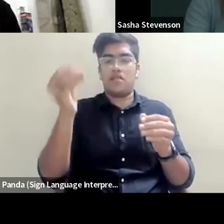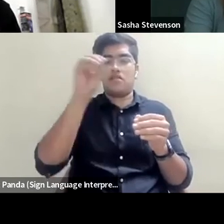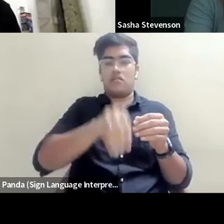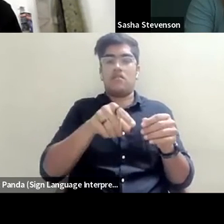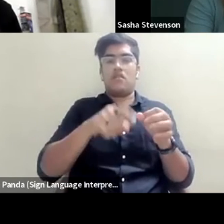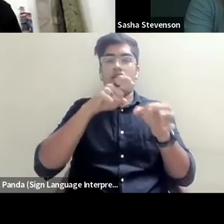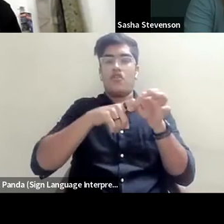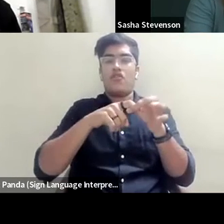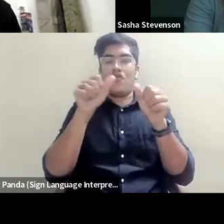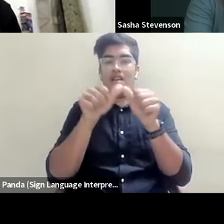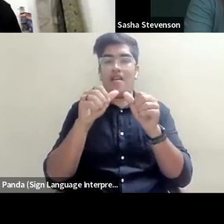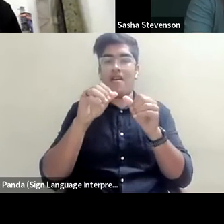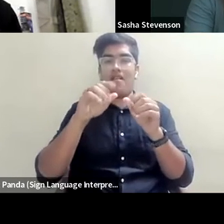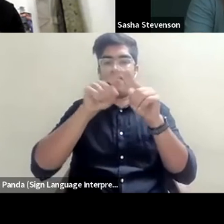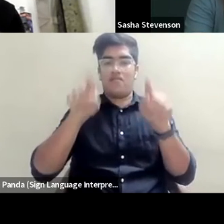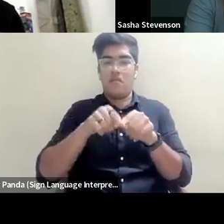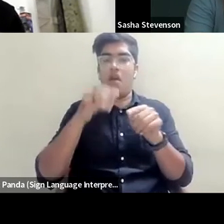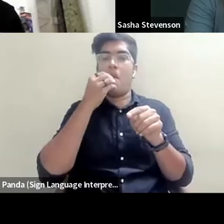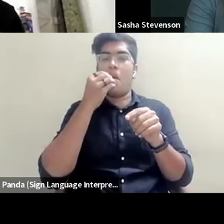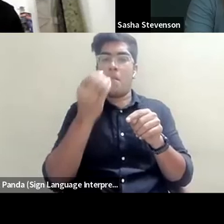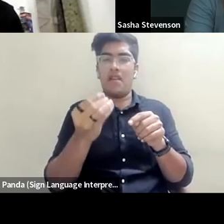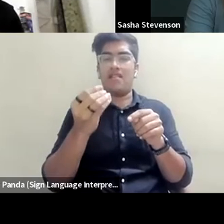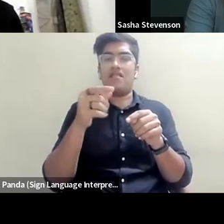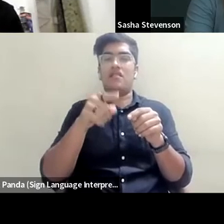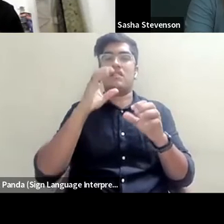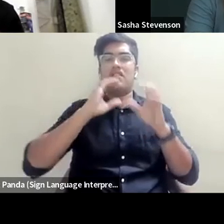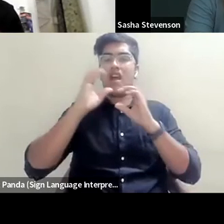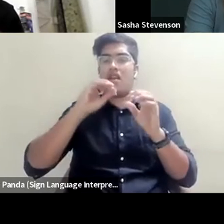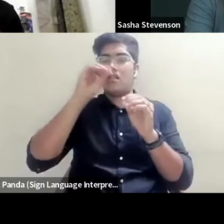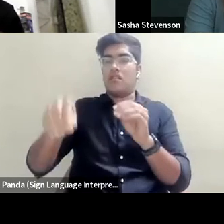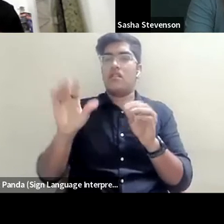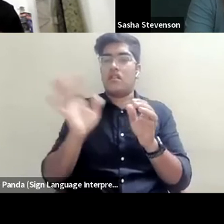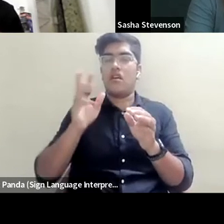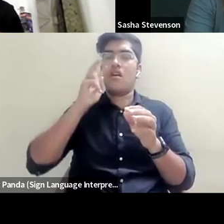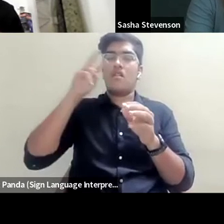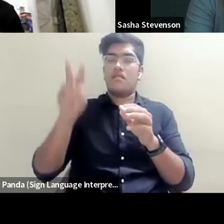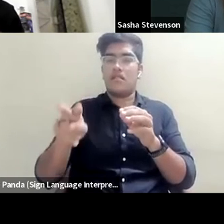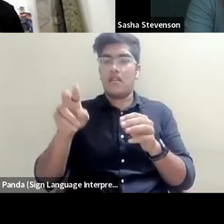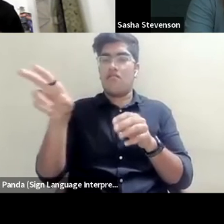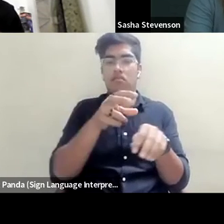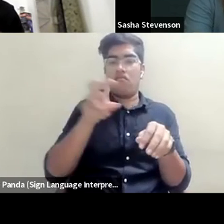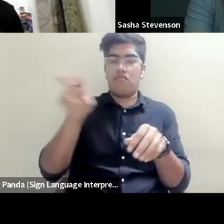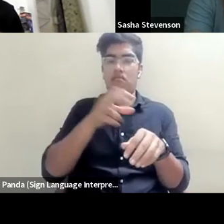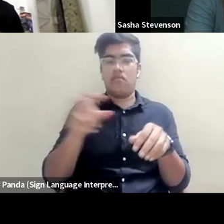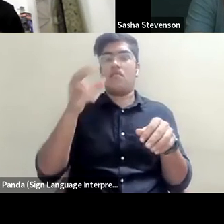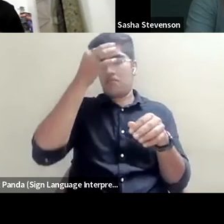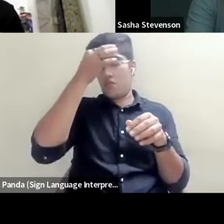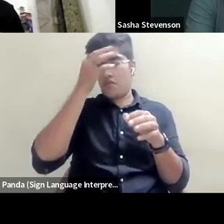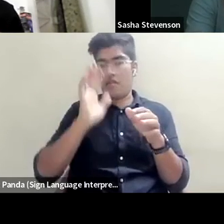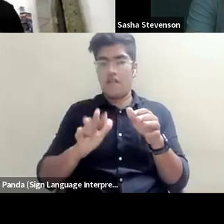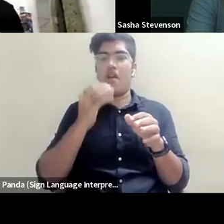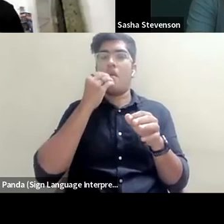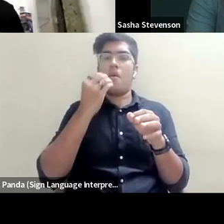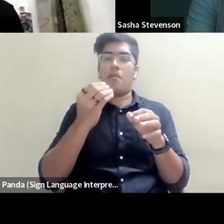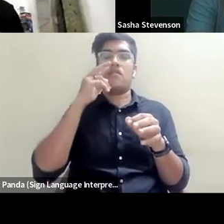Q&A box. Please refrain from putting them in the chat box because it becomes difficult to monitor both simultaneously for me.